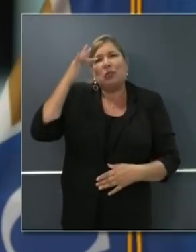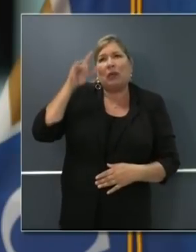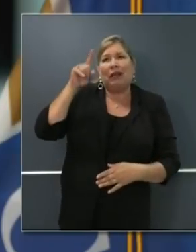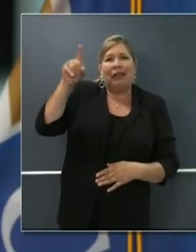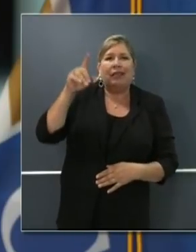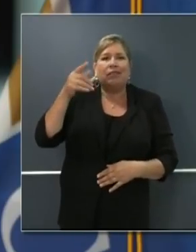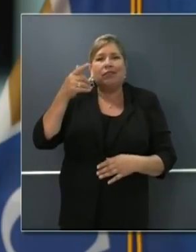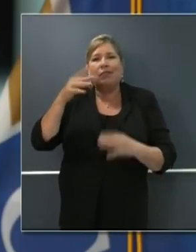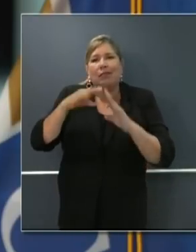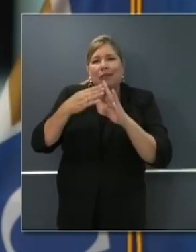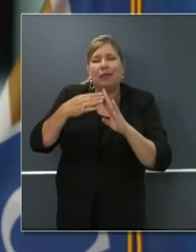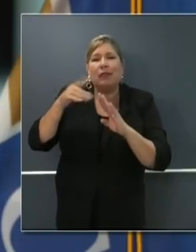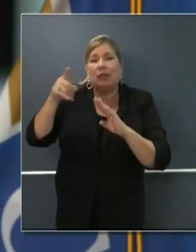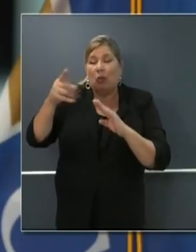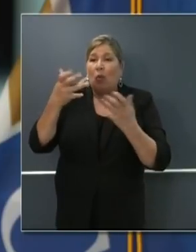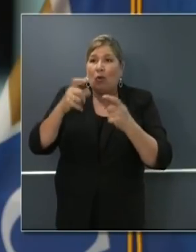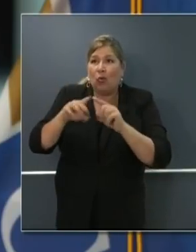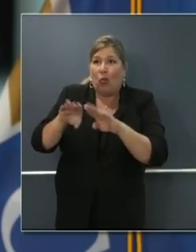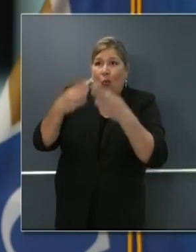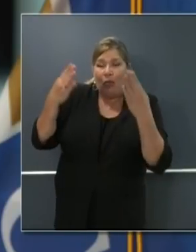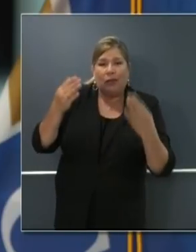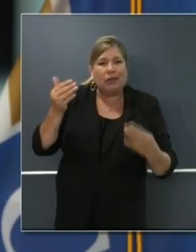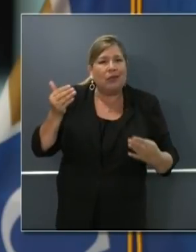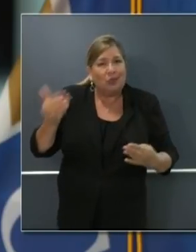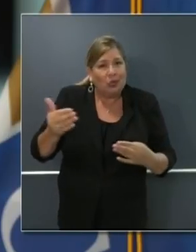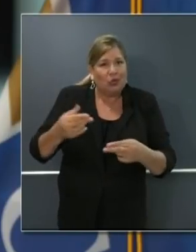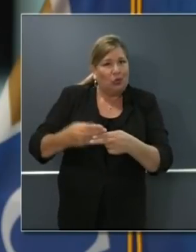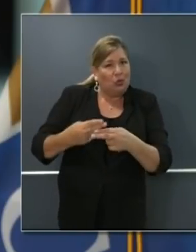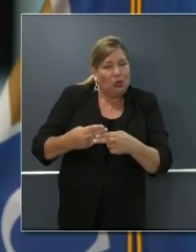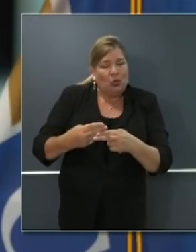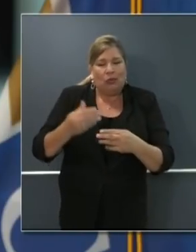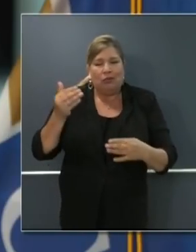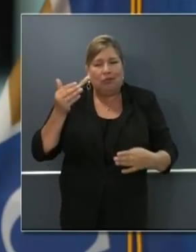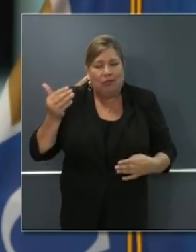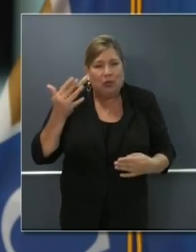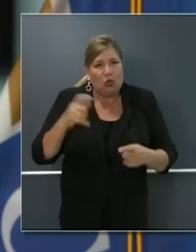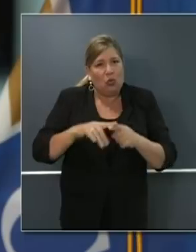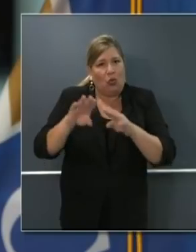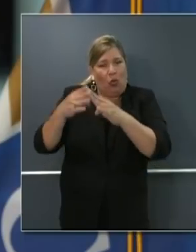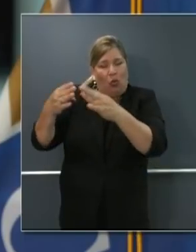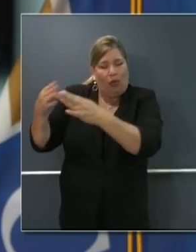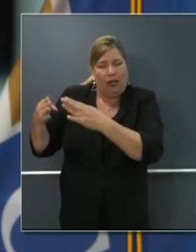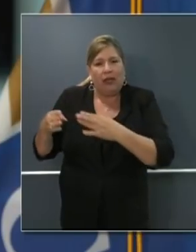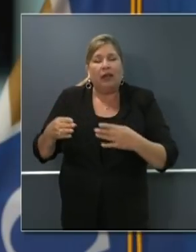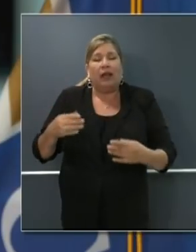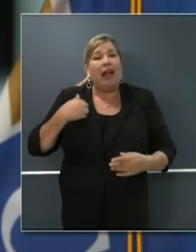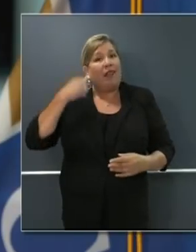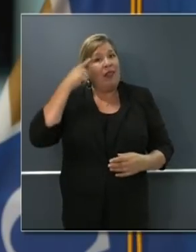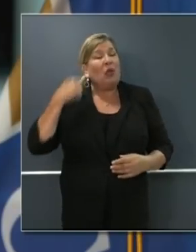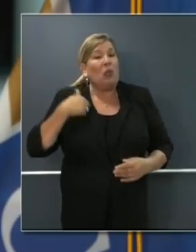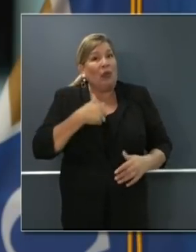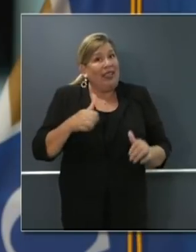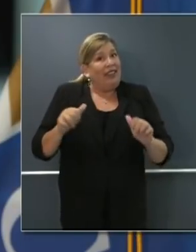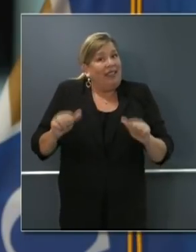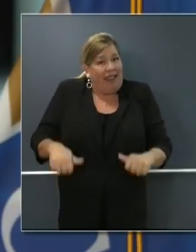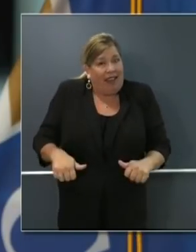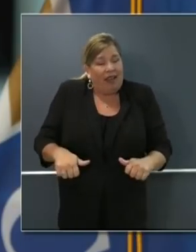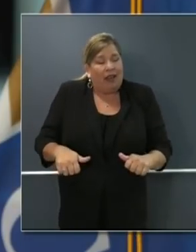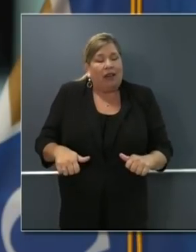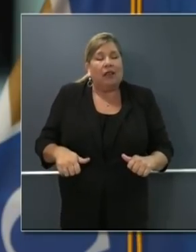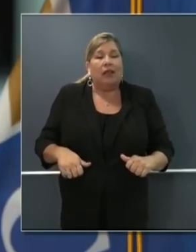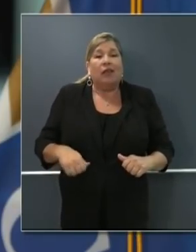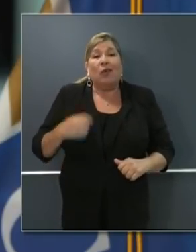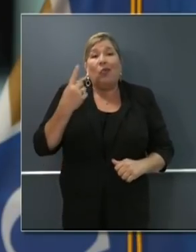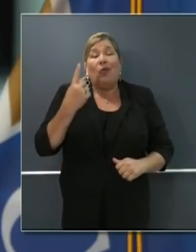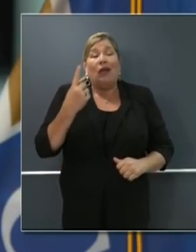communities, very soon, the next few weeks, in the outset. And I think we can do that. The only thing that will set us back